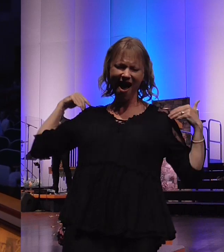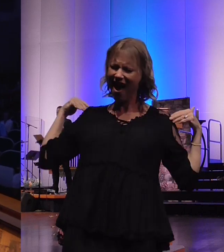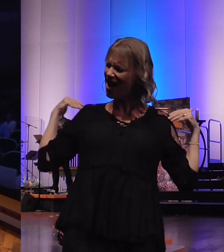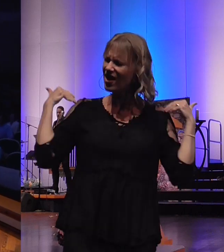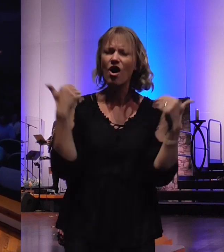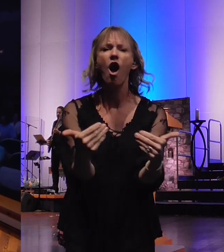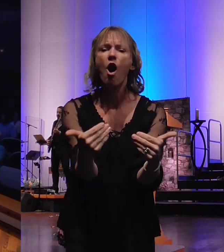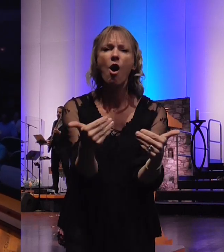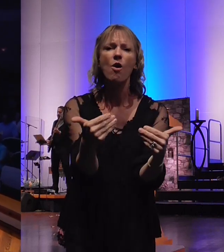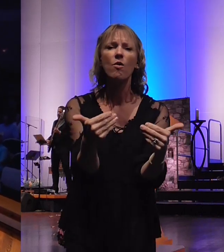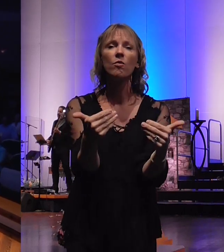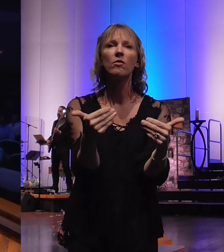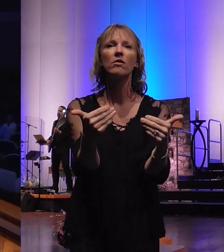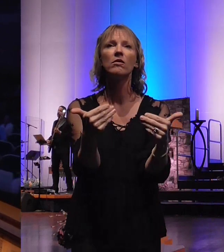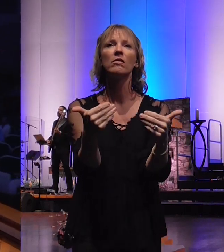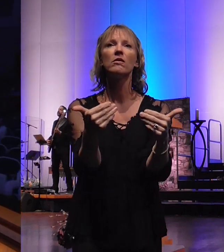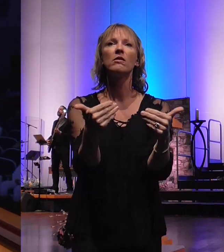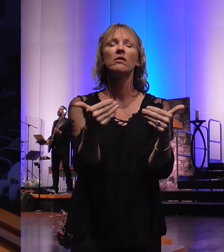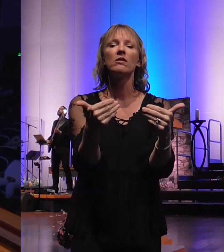Here I go,